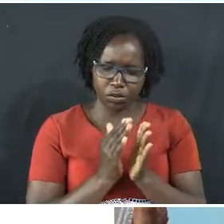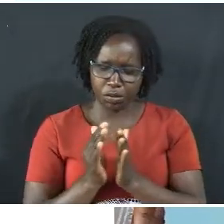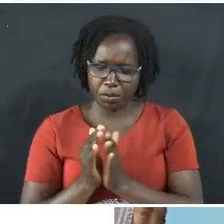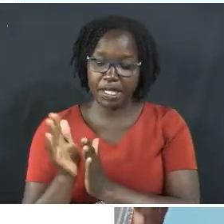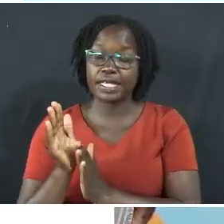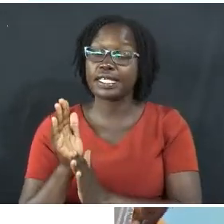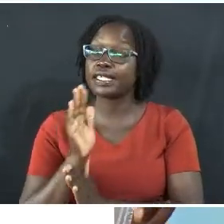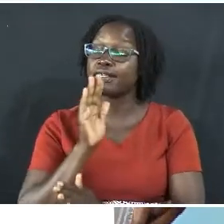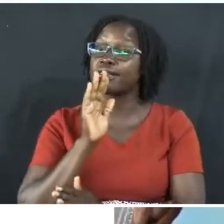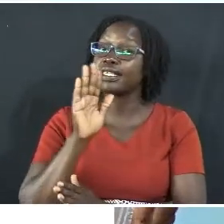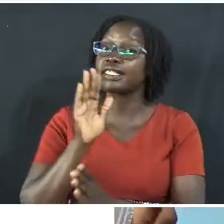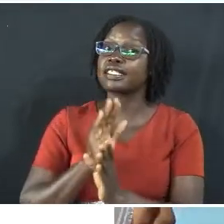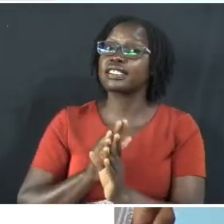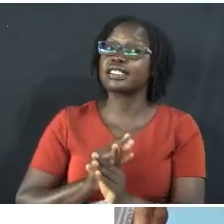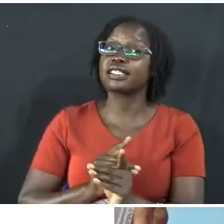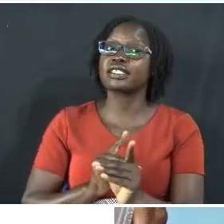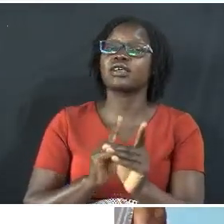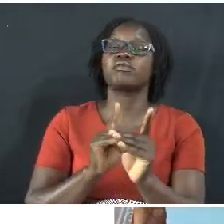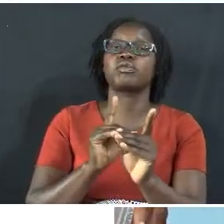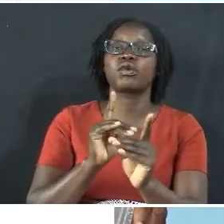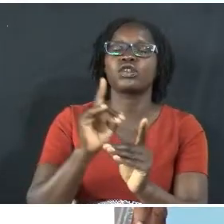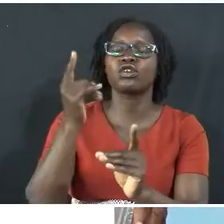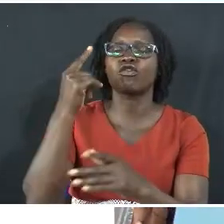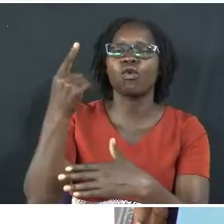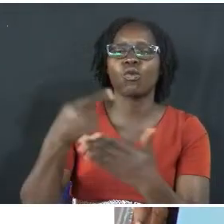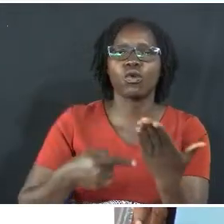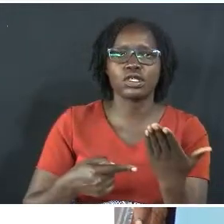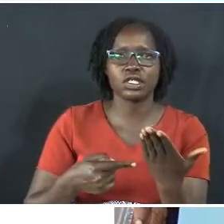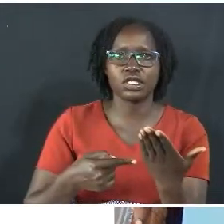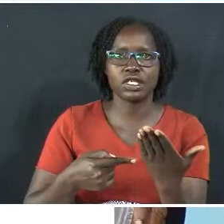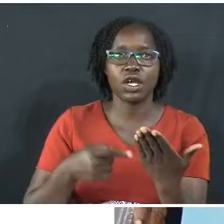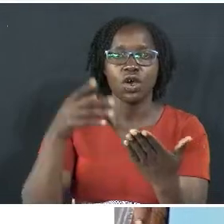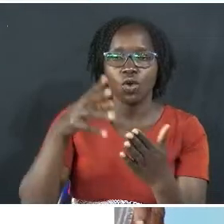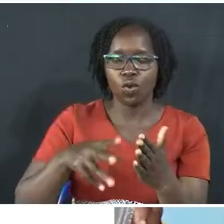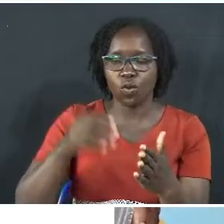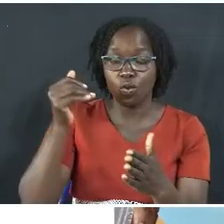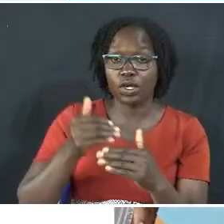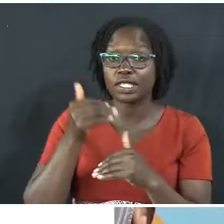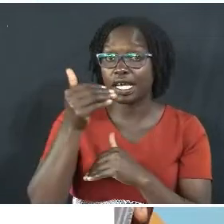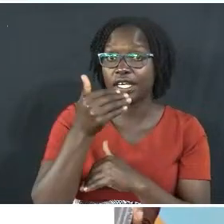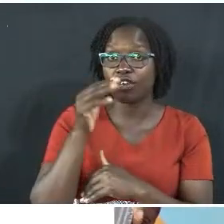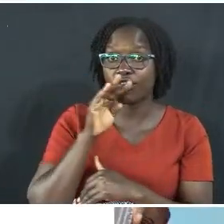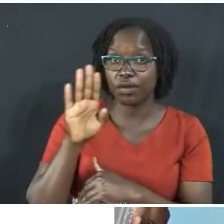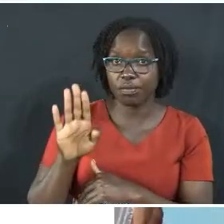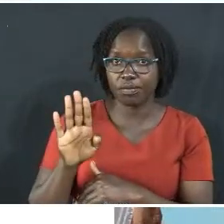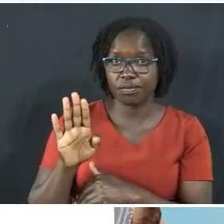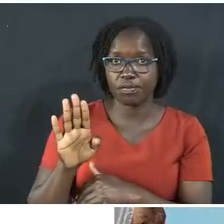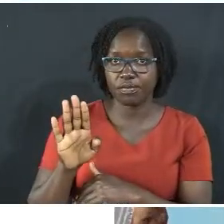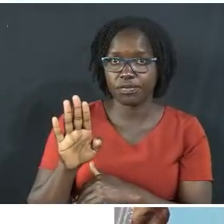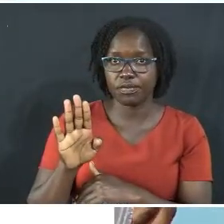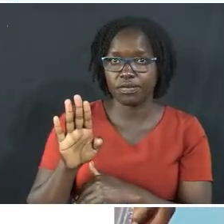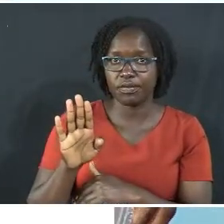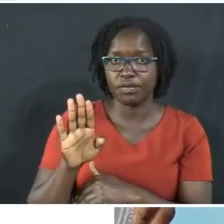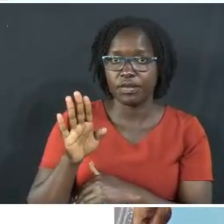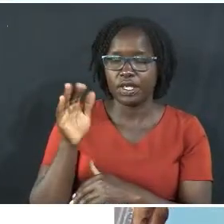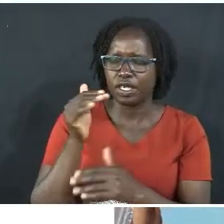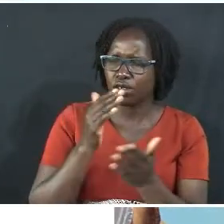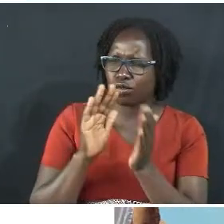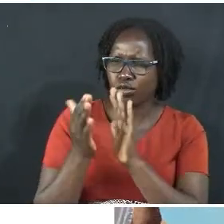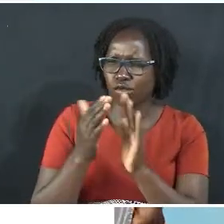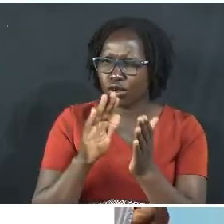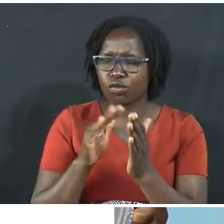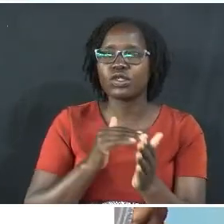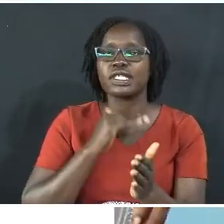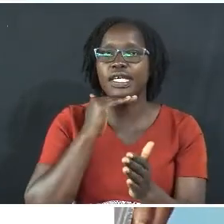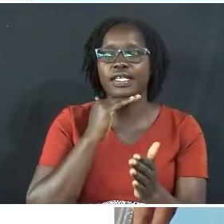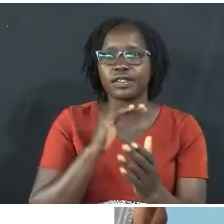his disciples for what was ahead of him. He was about to die.